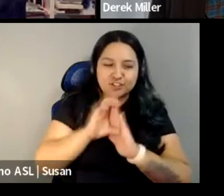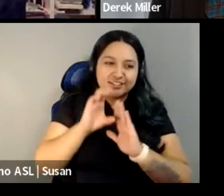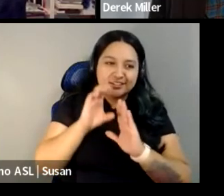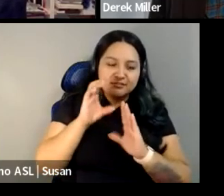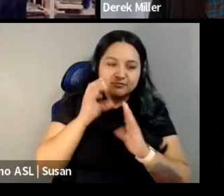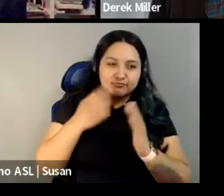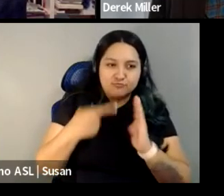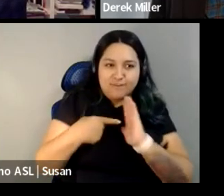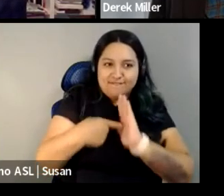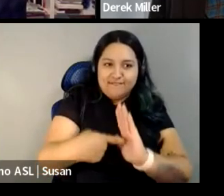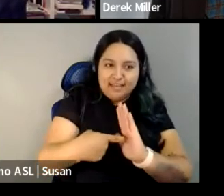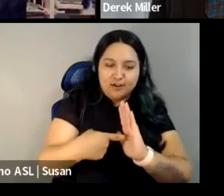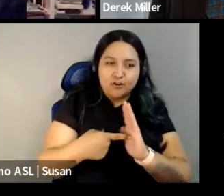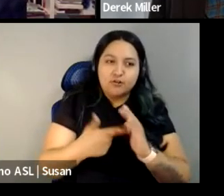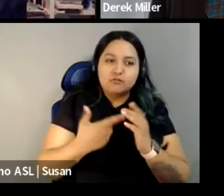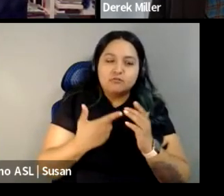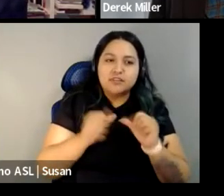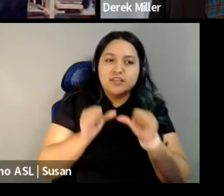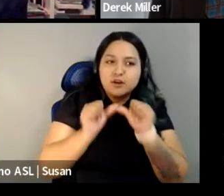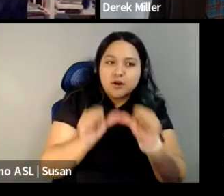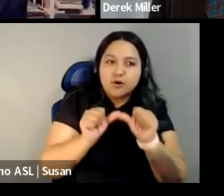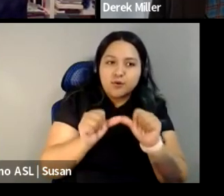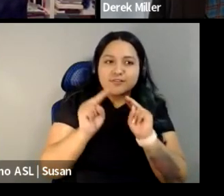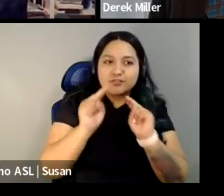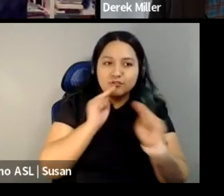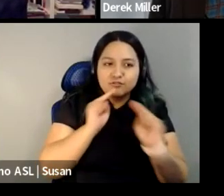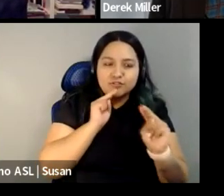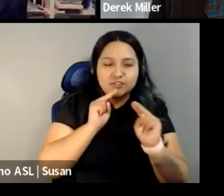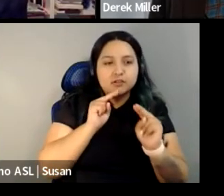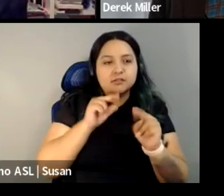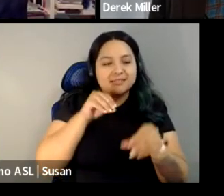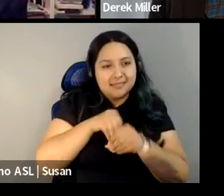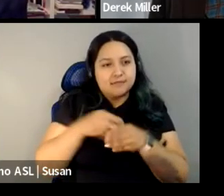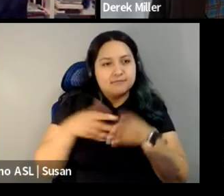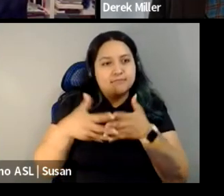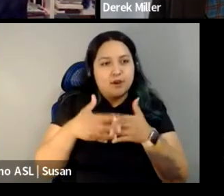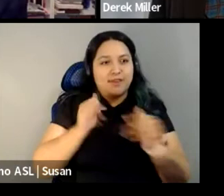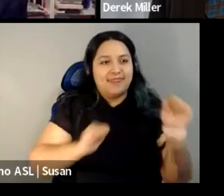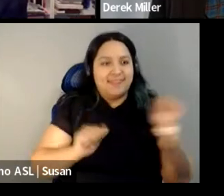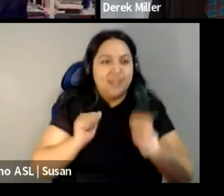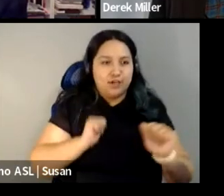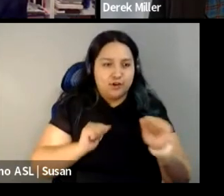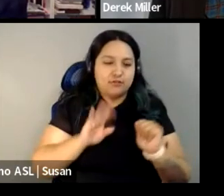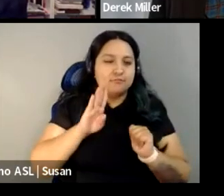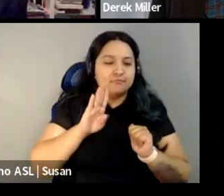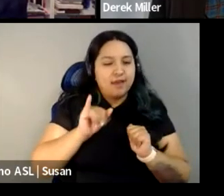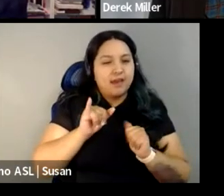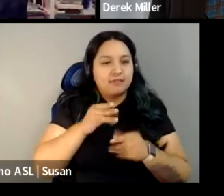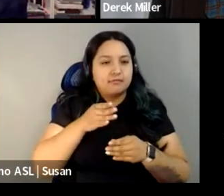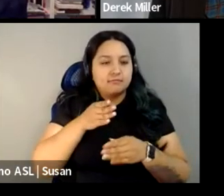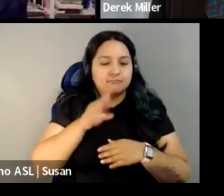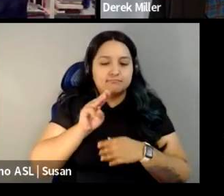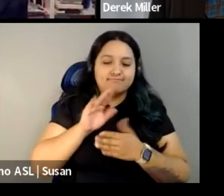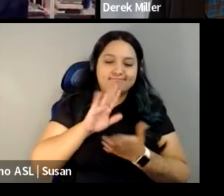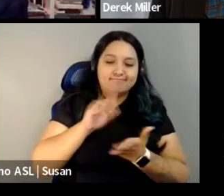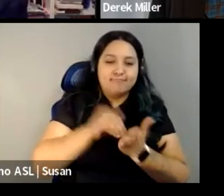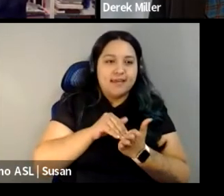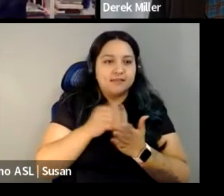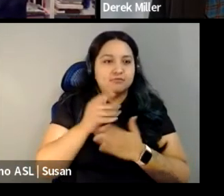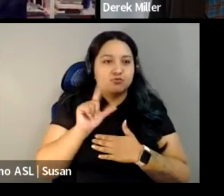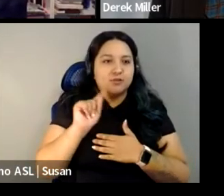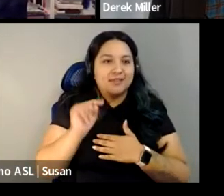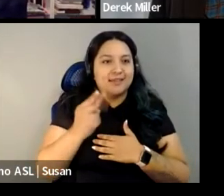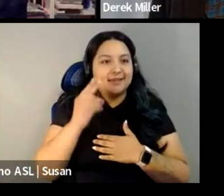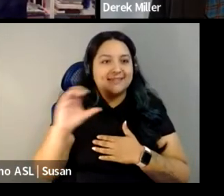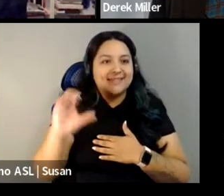of the ongoing negotiations in the American theater by the mid 20th century, end quote. And so this is a sense of like looking to